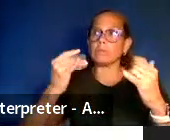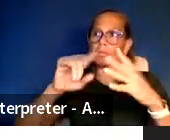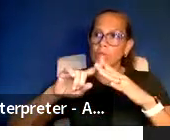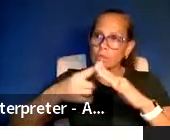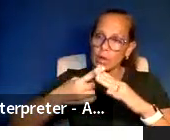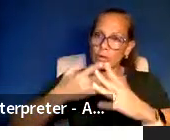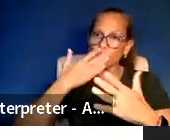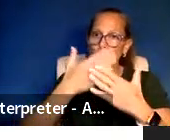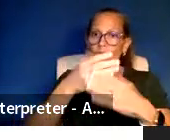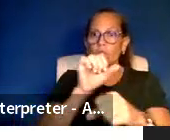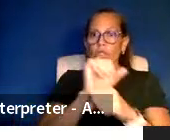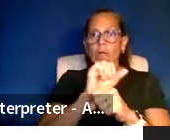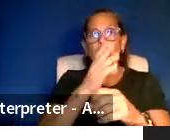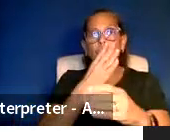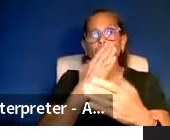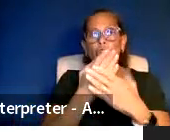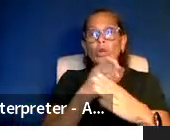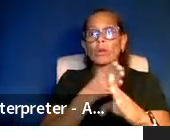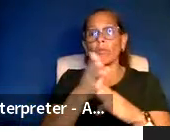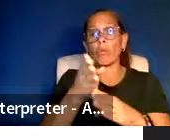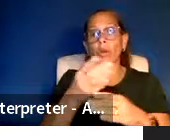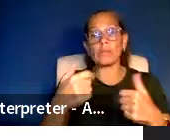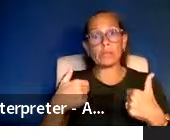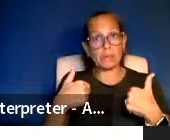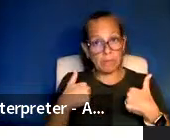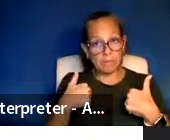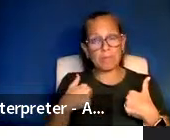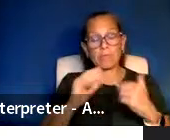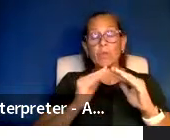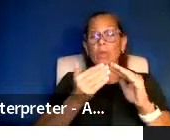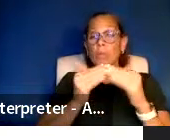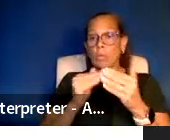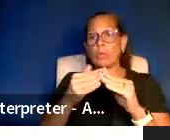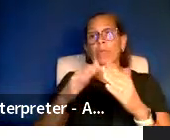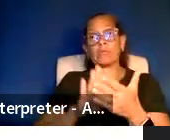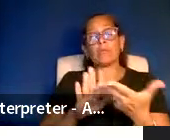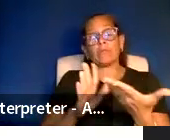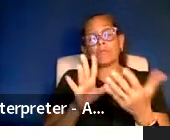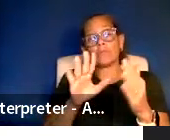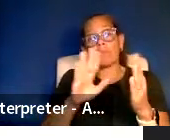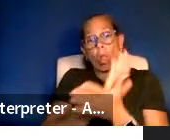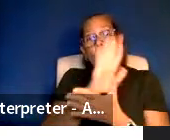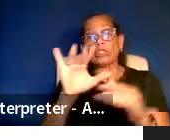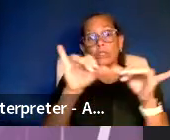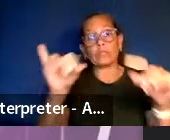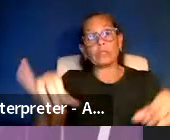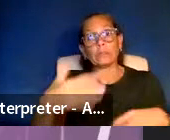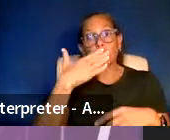and careers. I certainly wouldn't be here today if it wasn't for our CUNY system. Next slide, please.